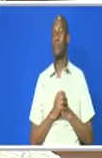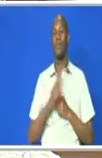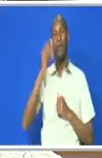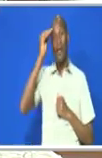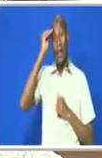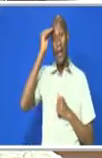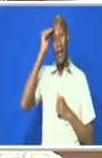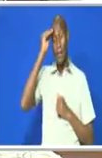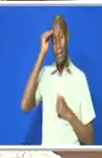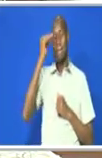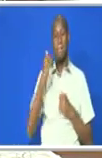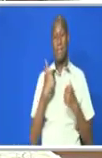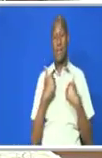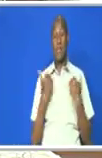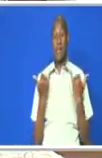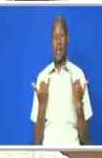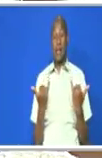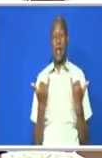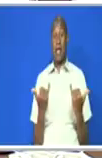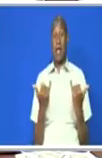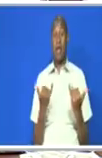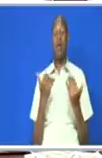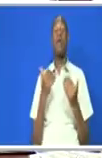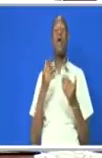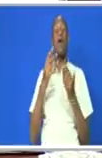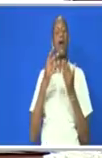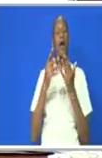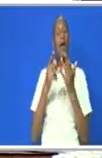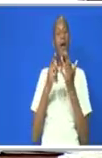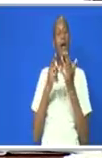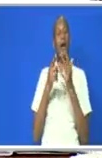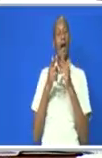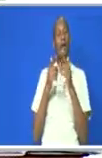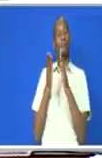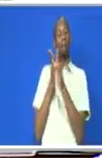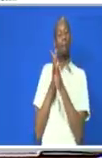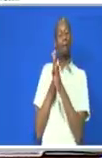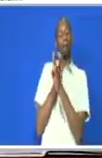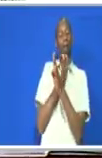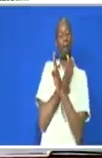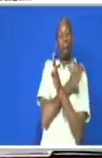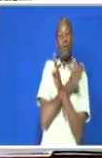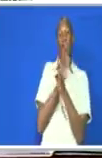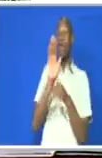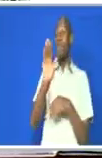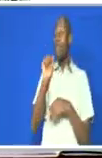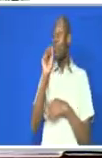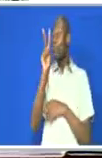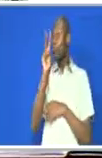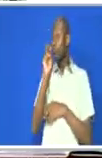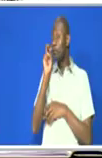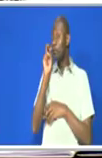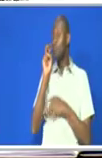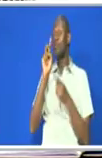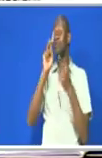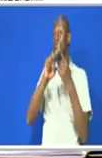Learner, I am now going to count backwards, starting from number 20 to number